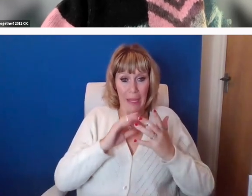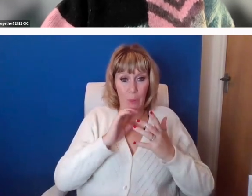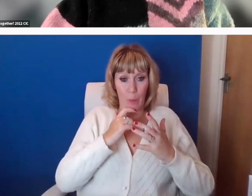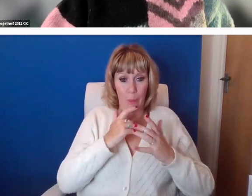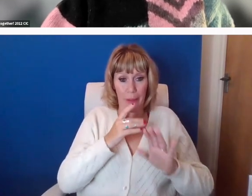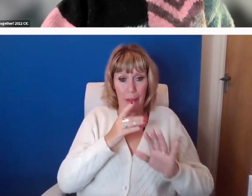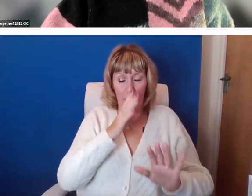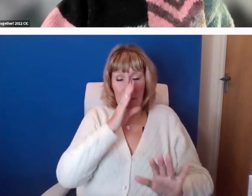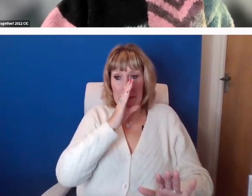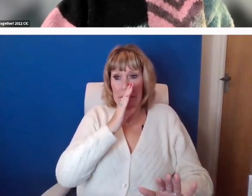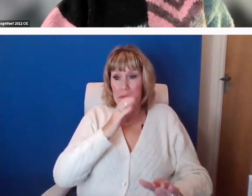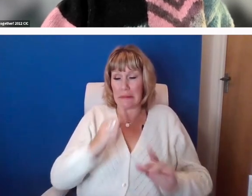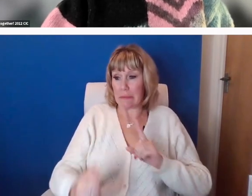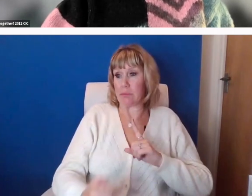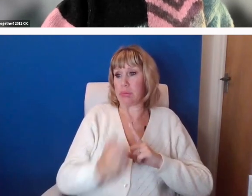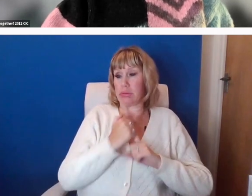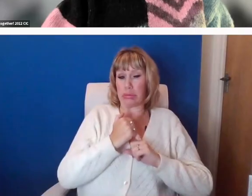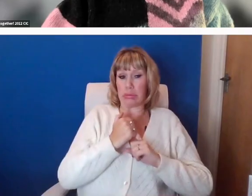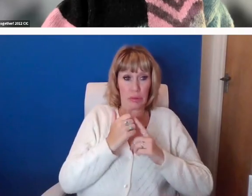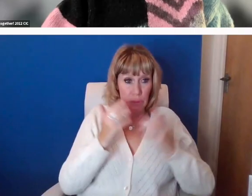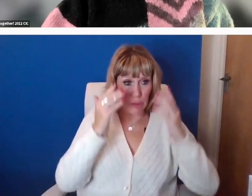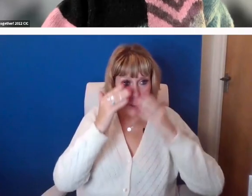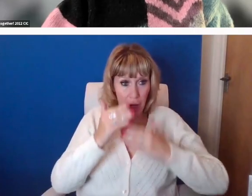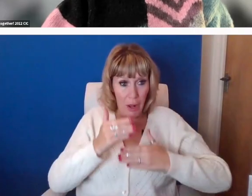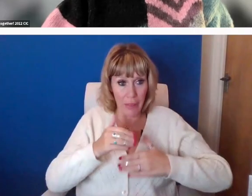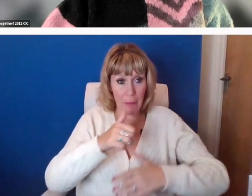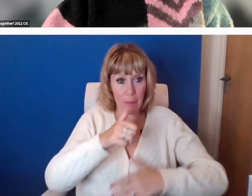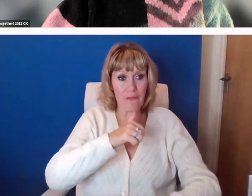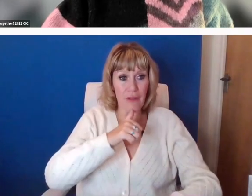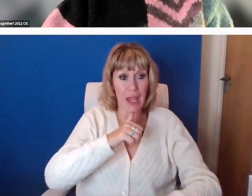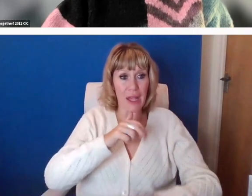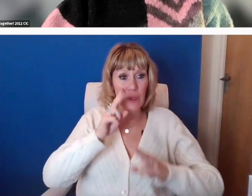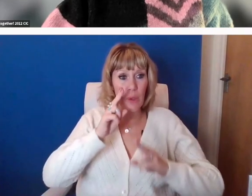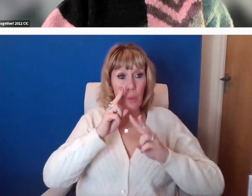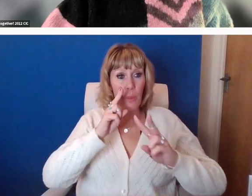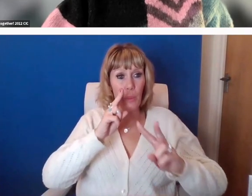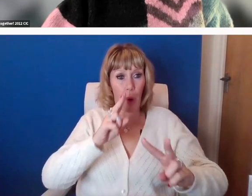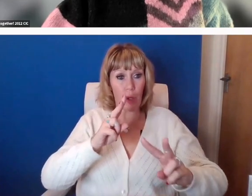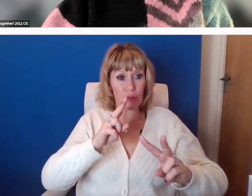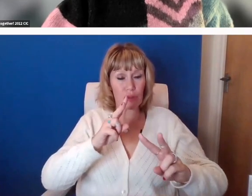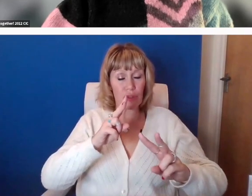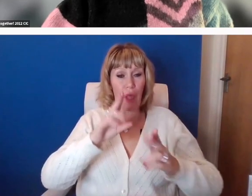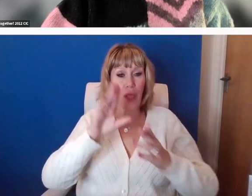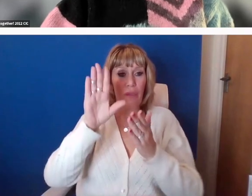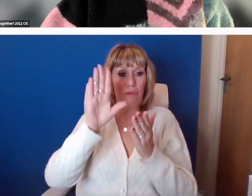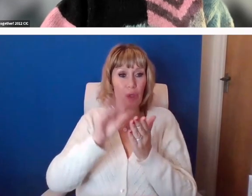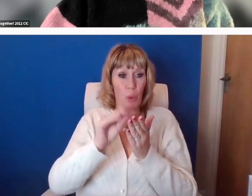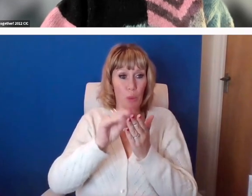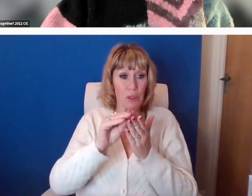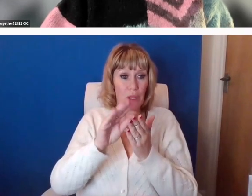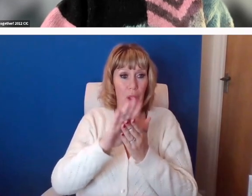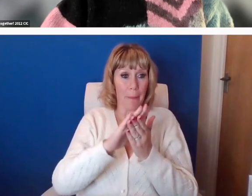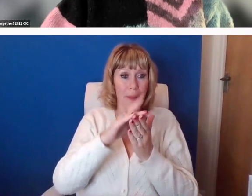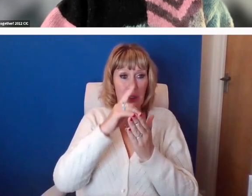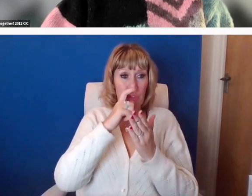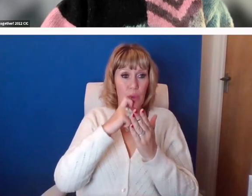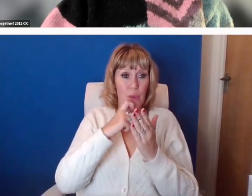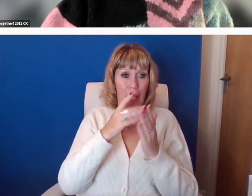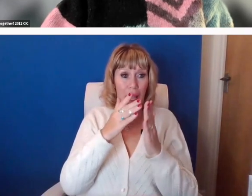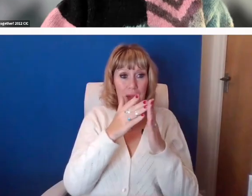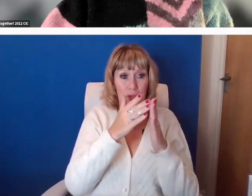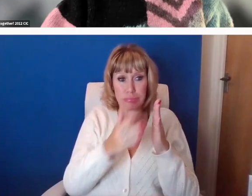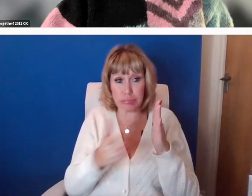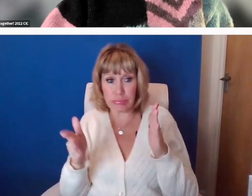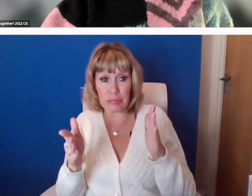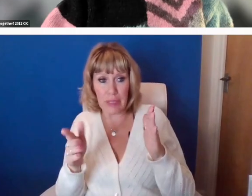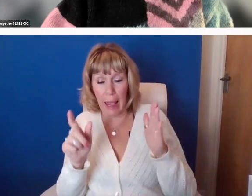then you might prefer to watch the recording where you can fast forward past any of that. And we have a list of all